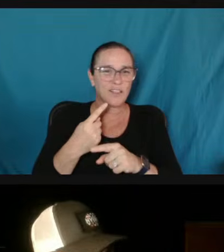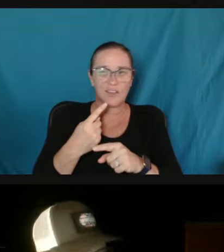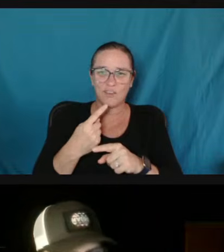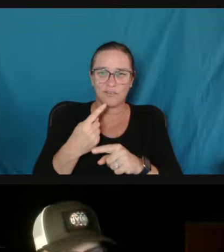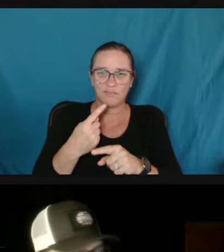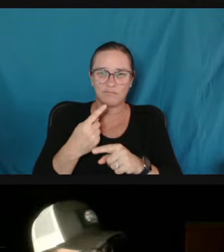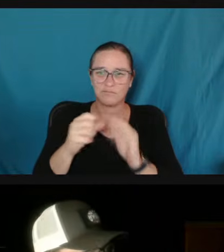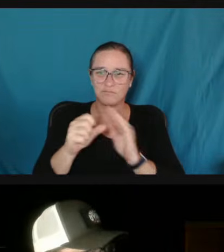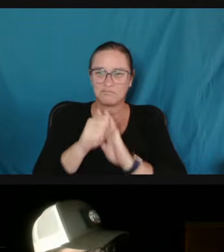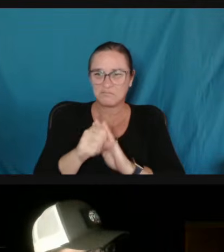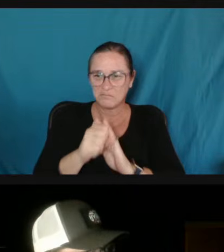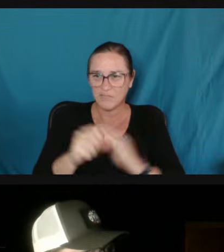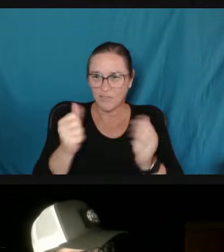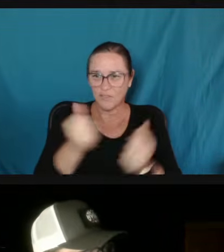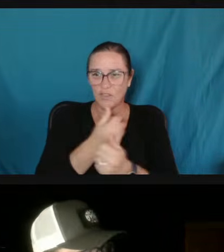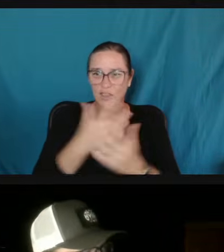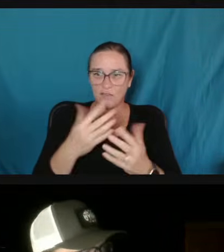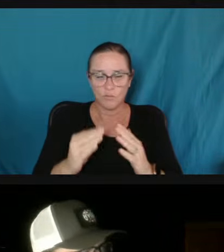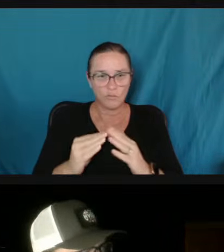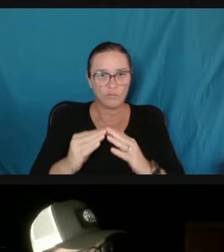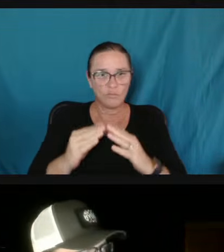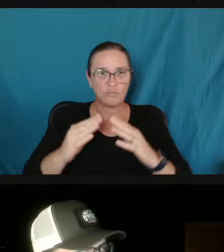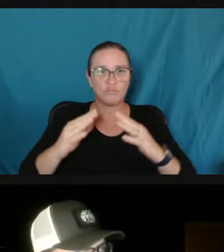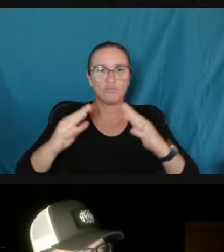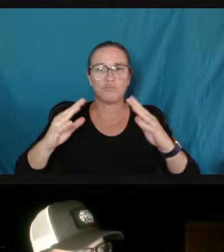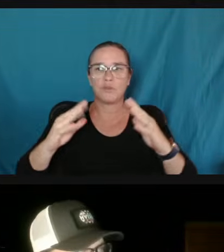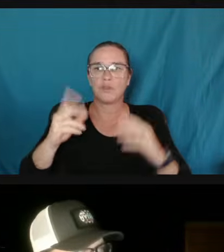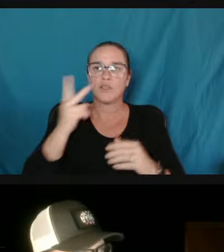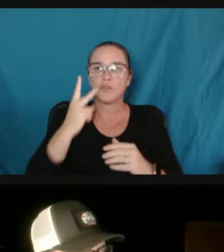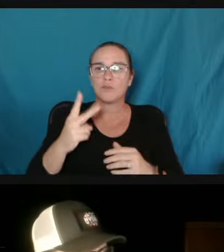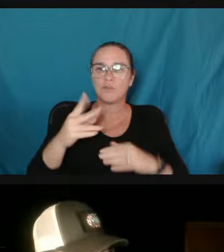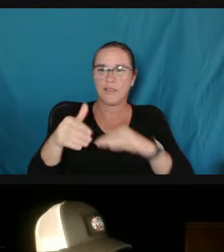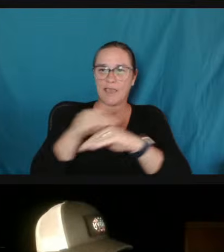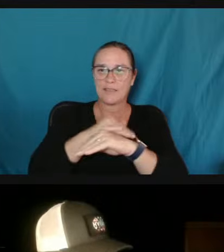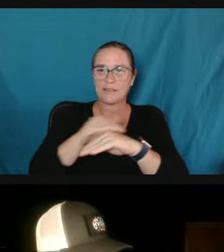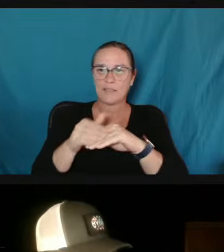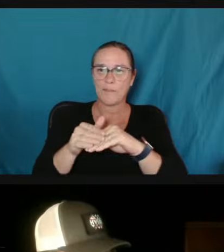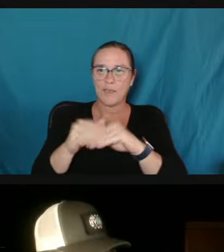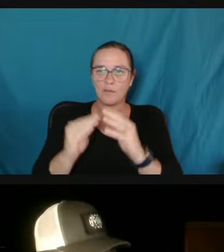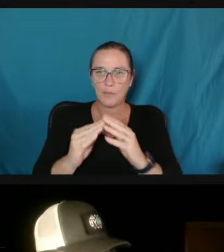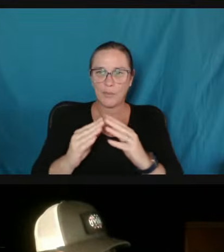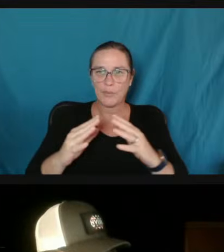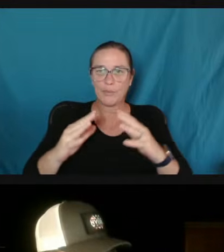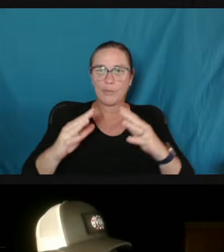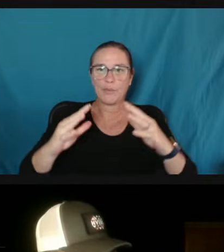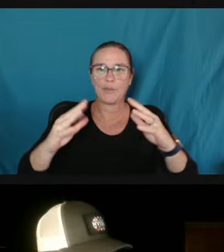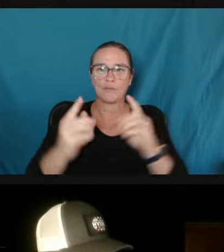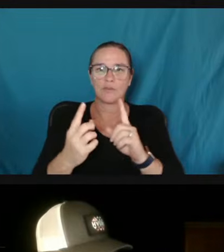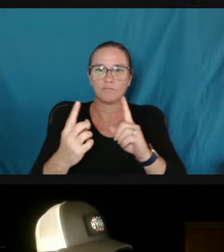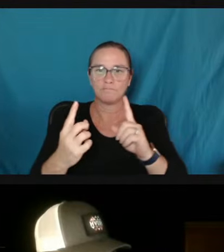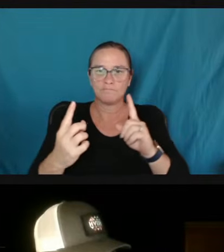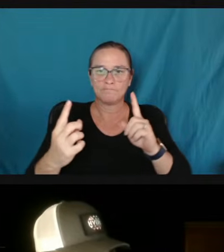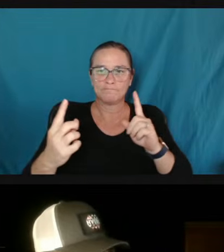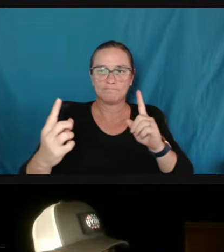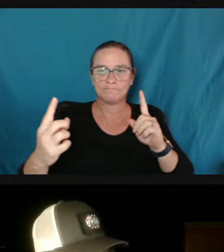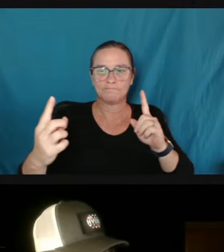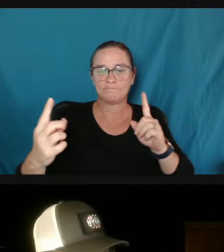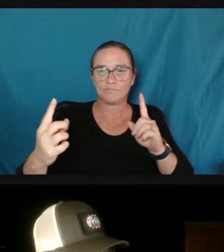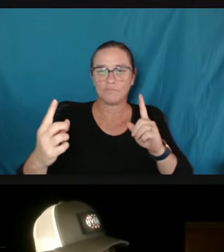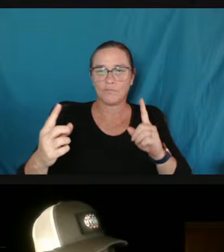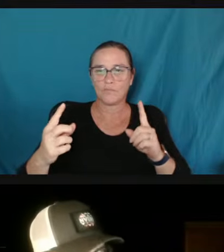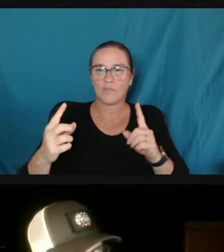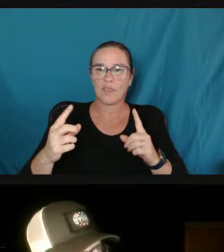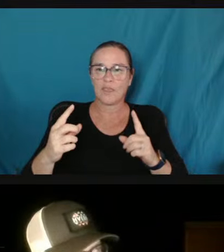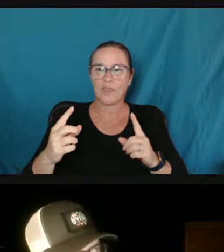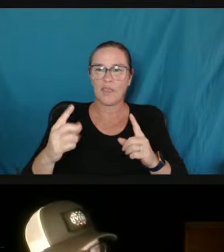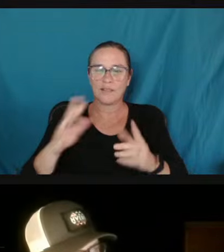2022 eruption. Here you see the summit GPS showing extension across the caldera, which centers around the mid-caldera